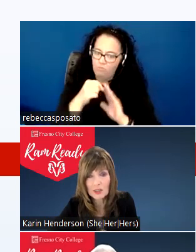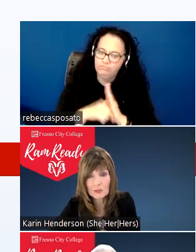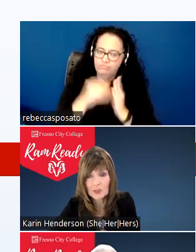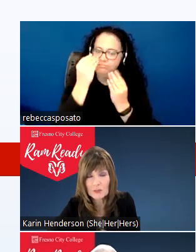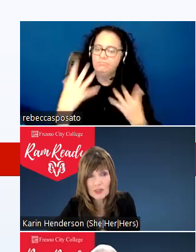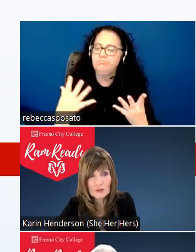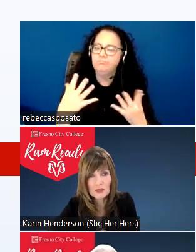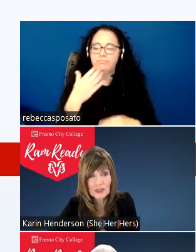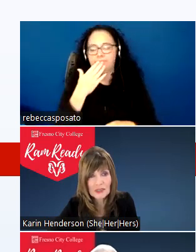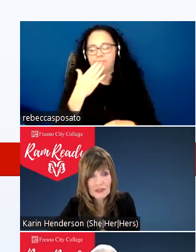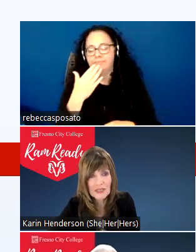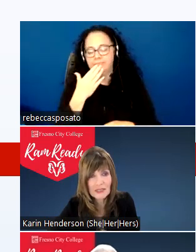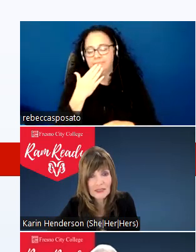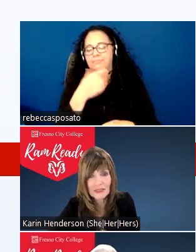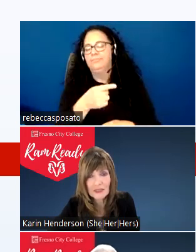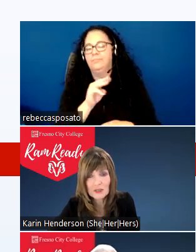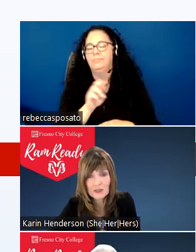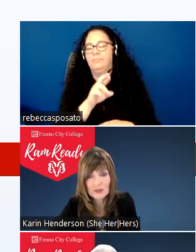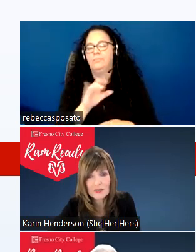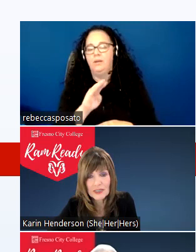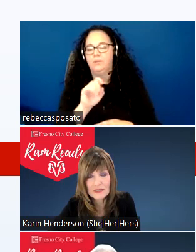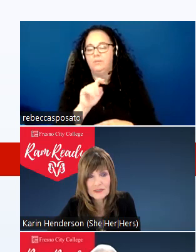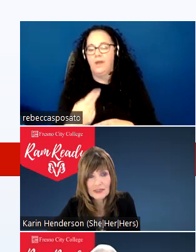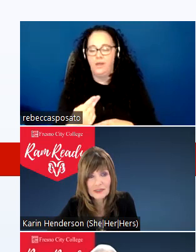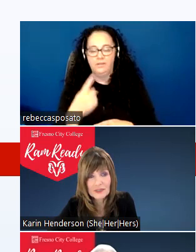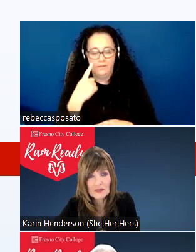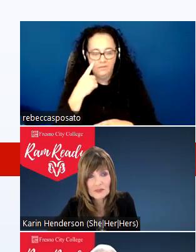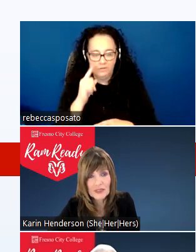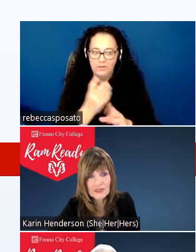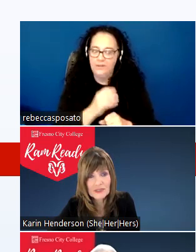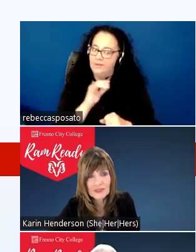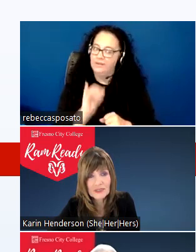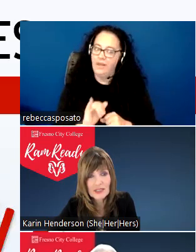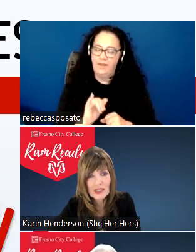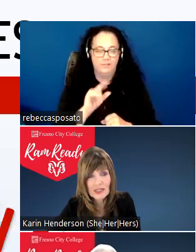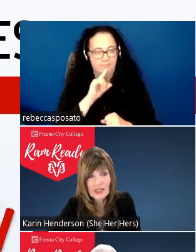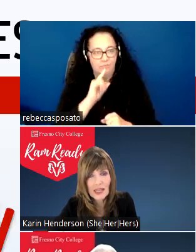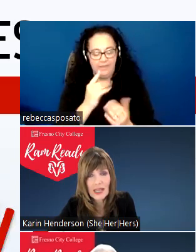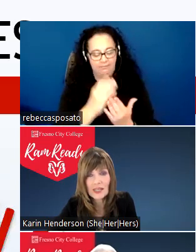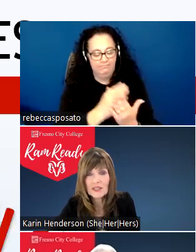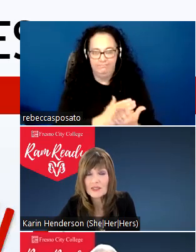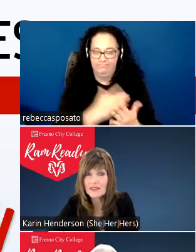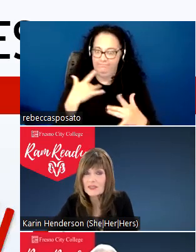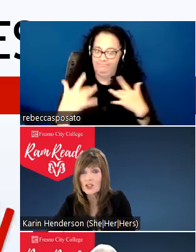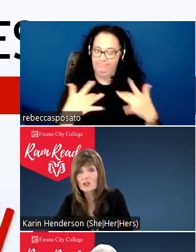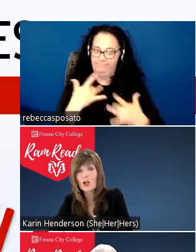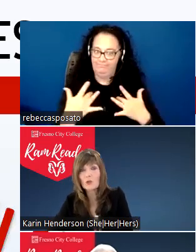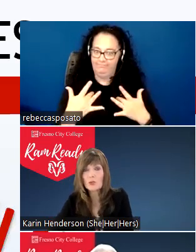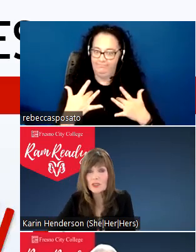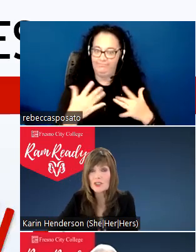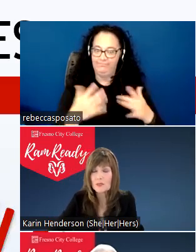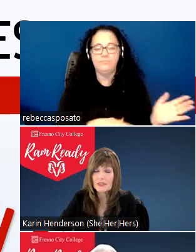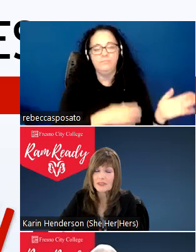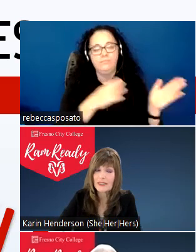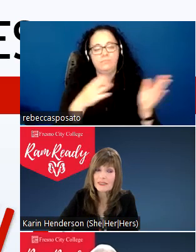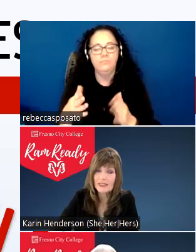my colleague Mary Beth for getting us that exciting list of events. And then this is our